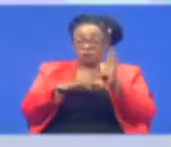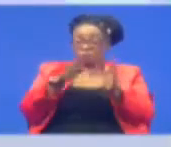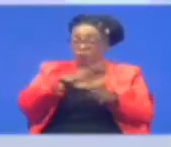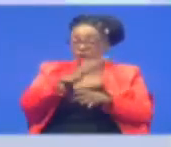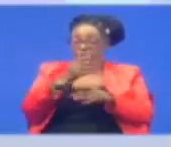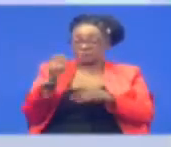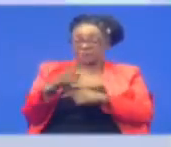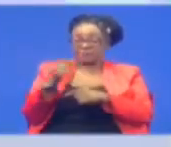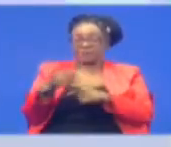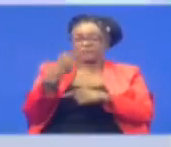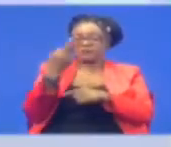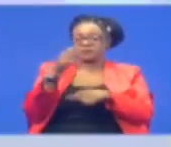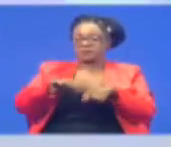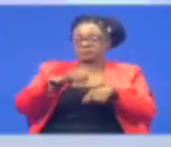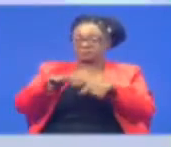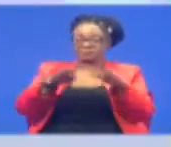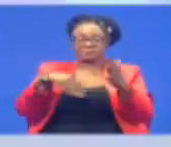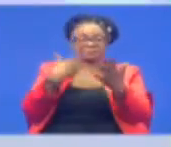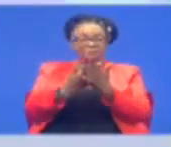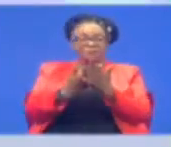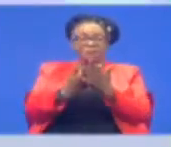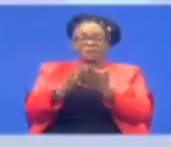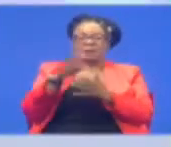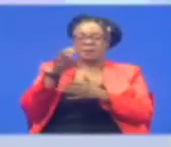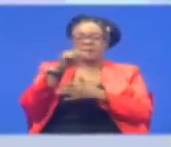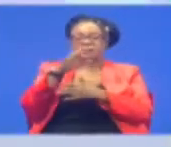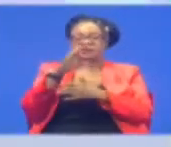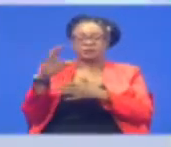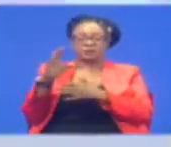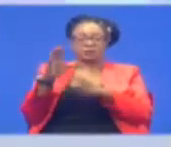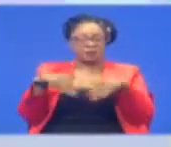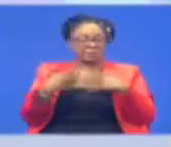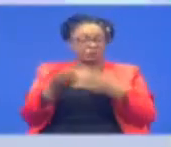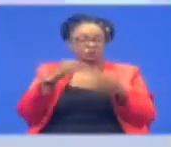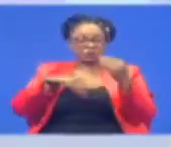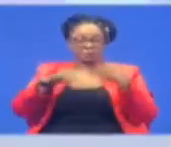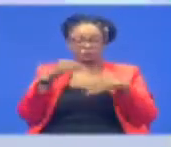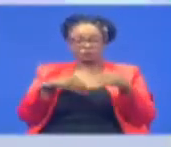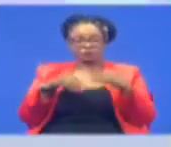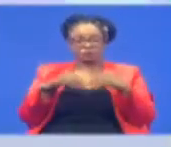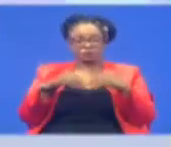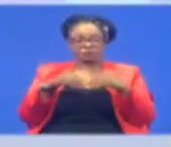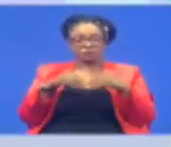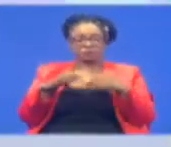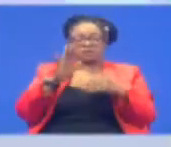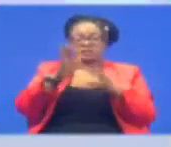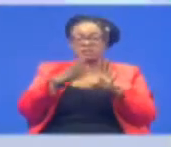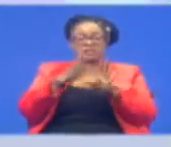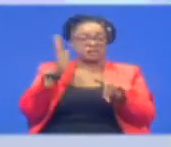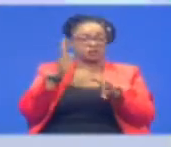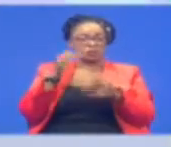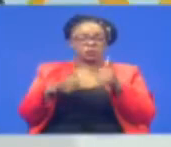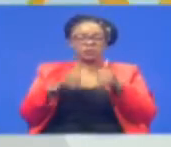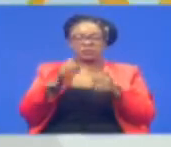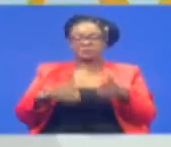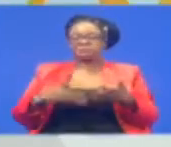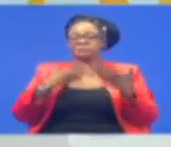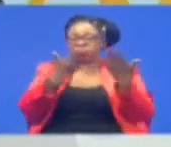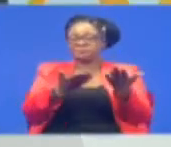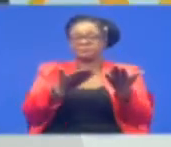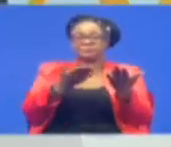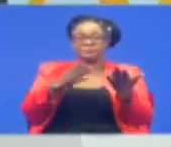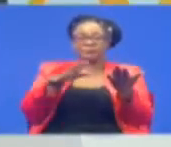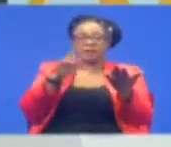arrested by the Ethics and Anti-Corruption Commission on corruption allegations. His resignation, which he tendered to the Energy CS,